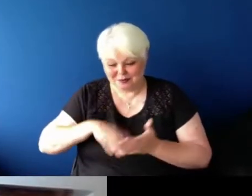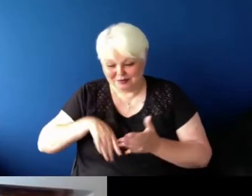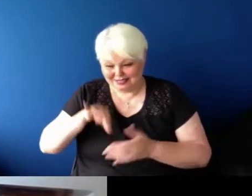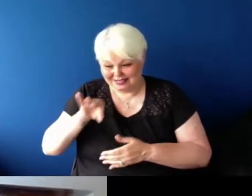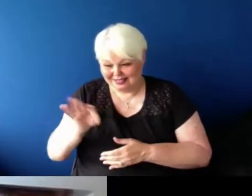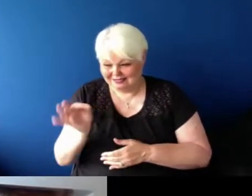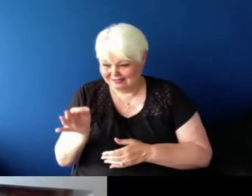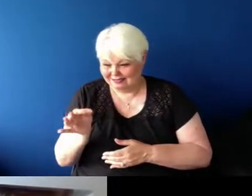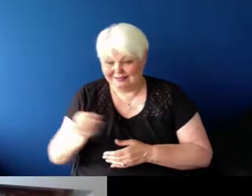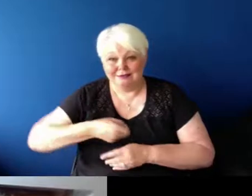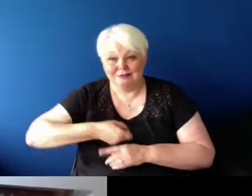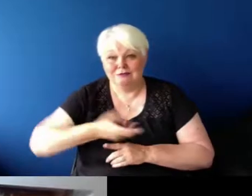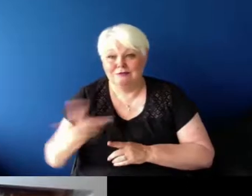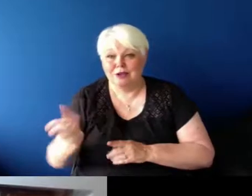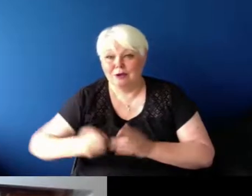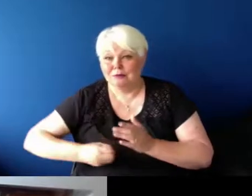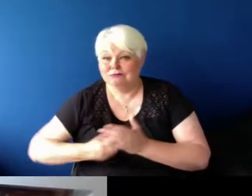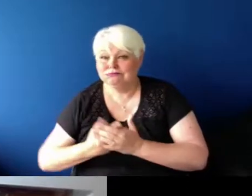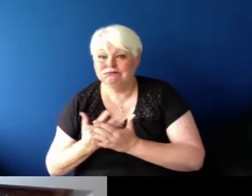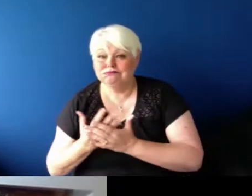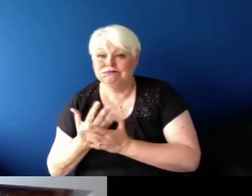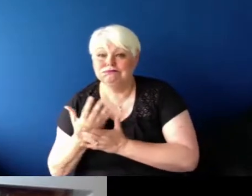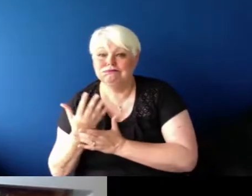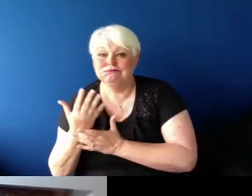of abundant grows from such a small seed.